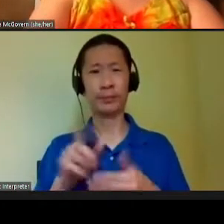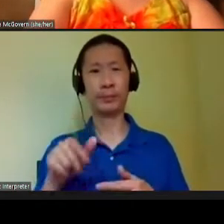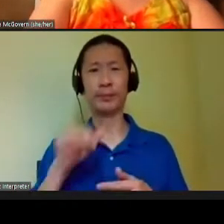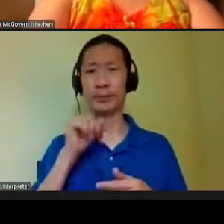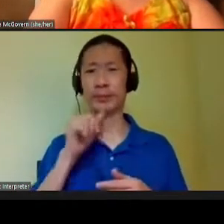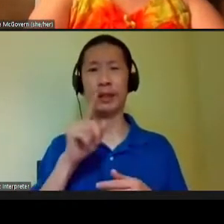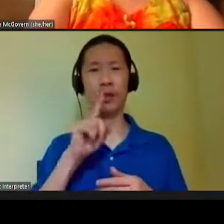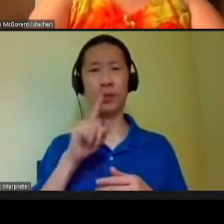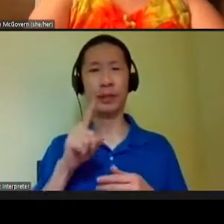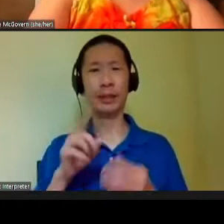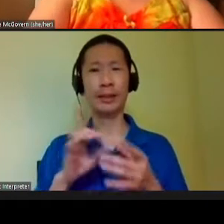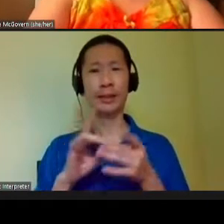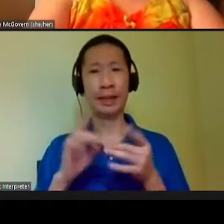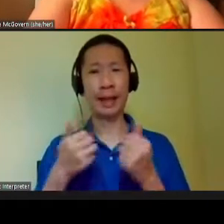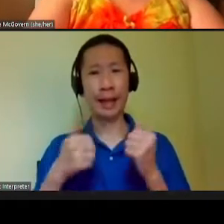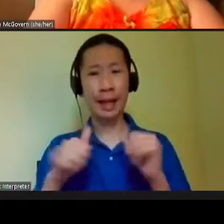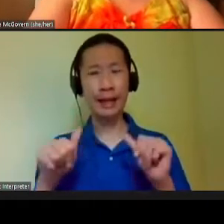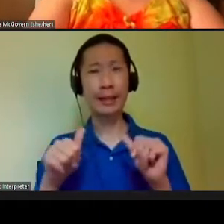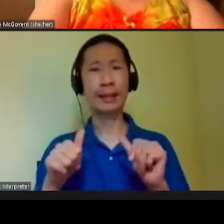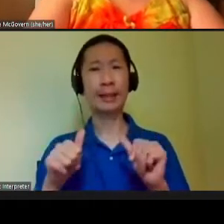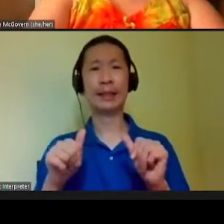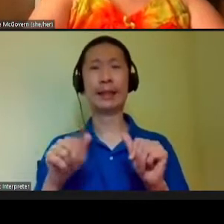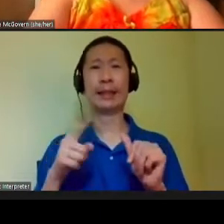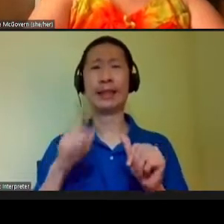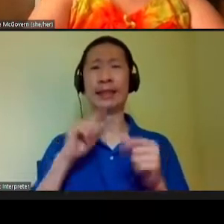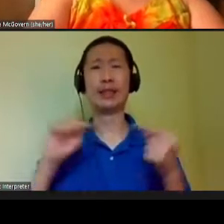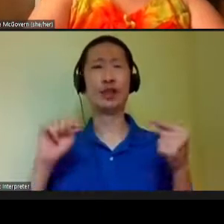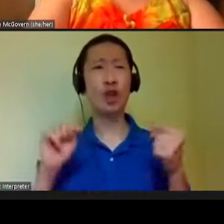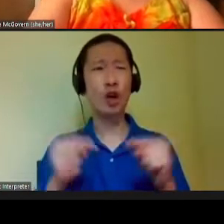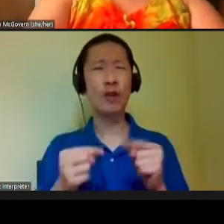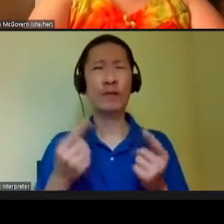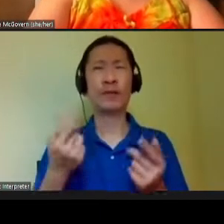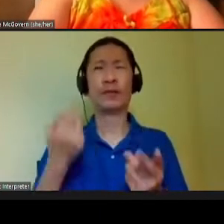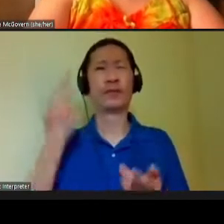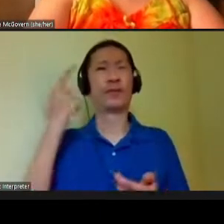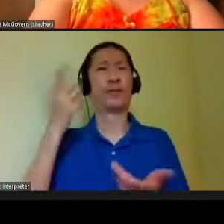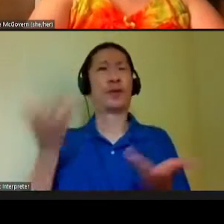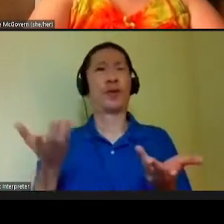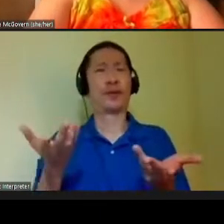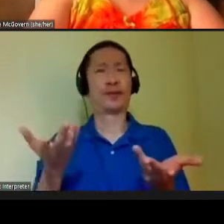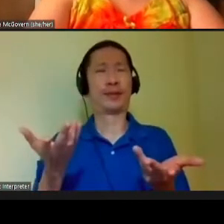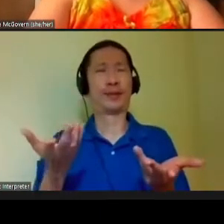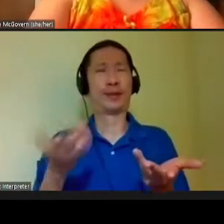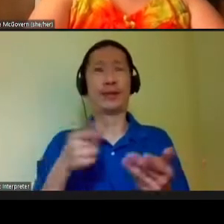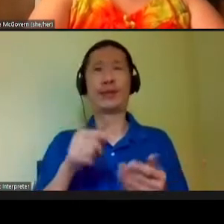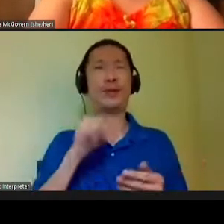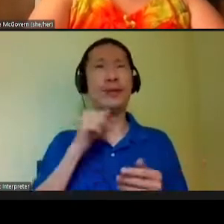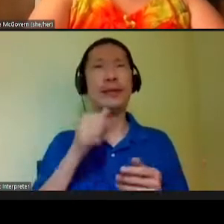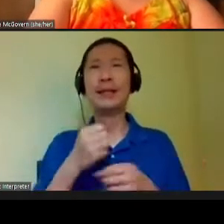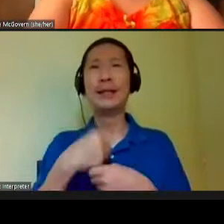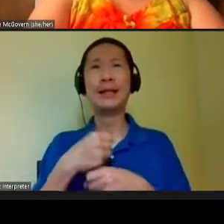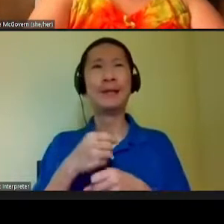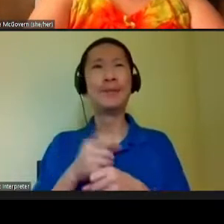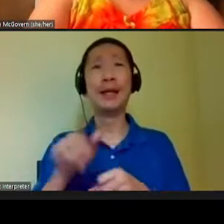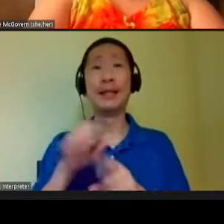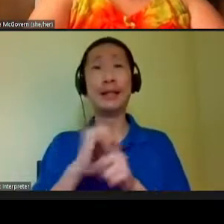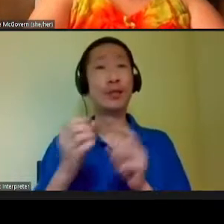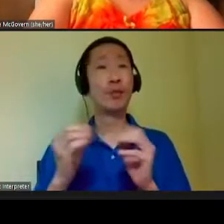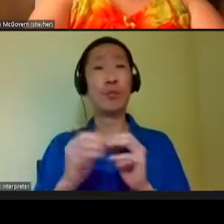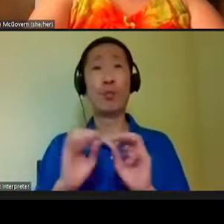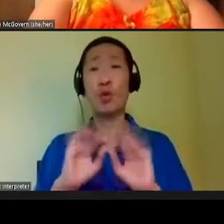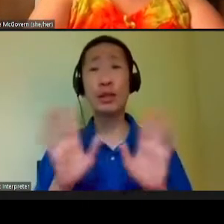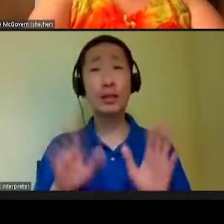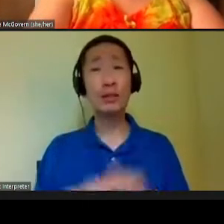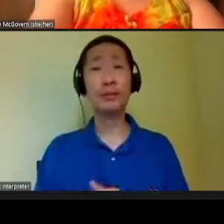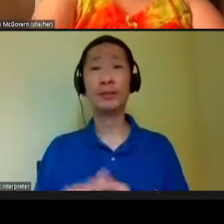really saying anything at all. It's like, it's just hurtful. And for what? Like, you have not made the situation more clearer. You have